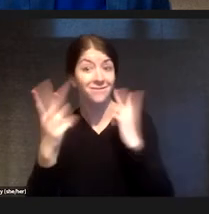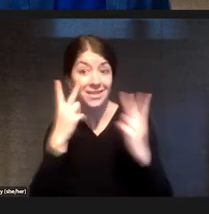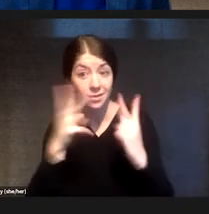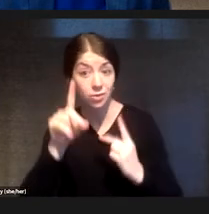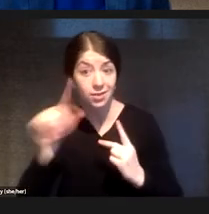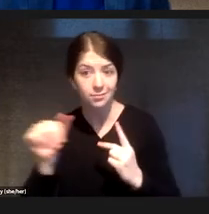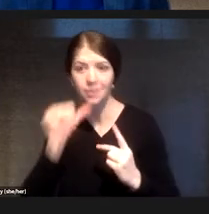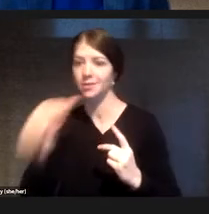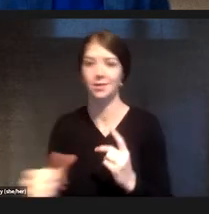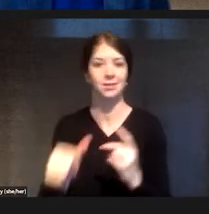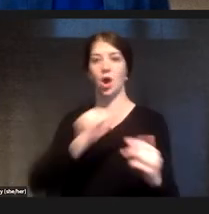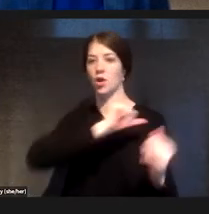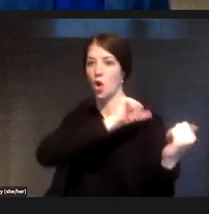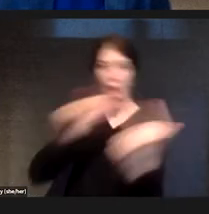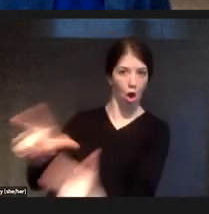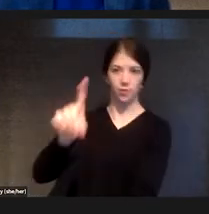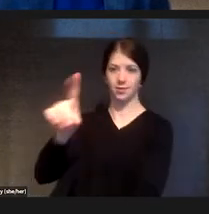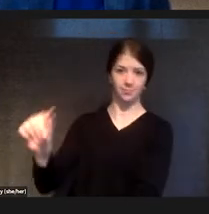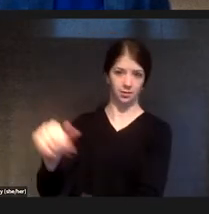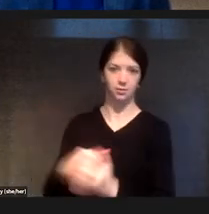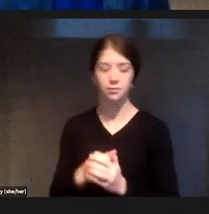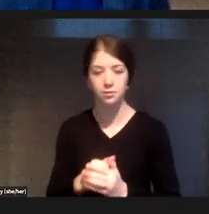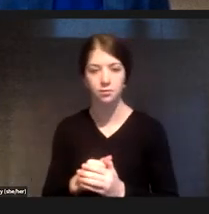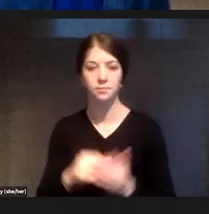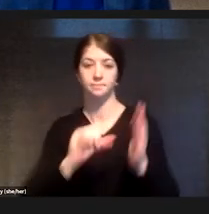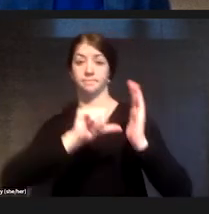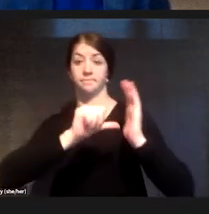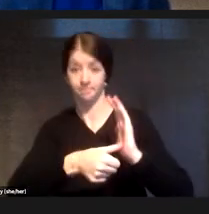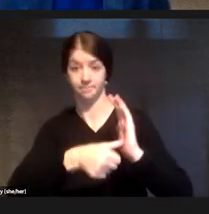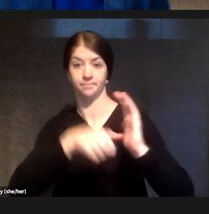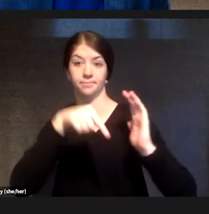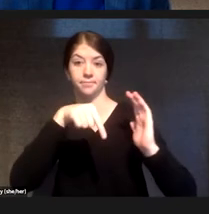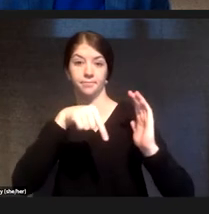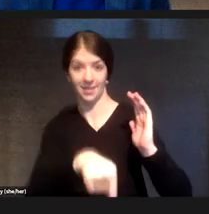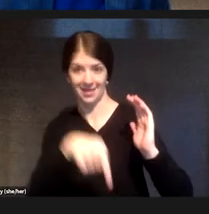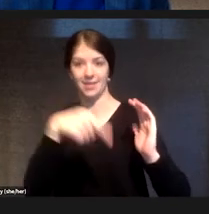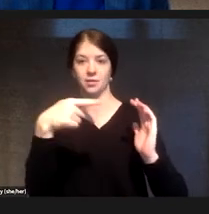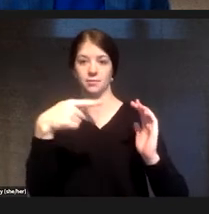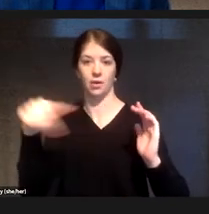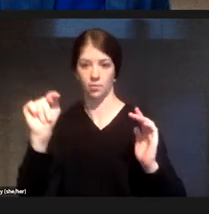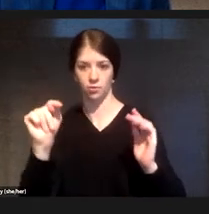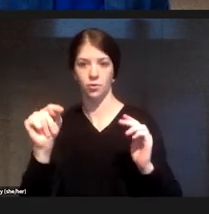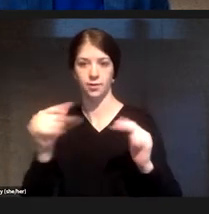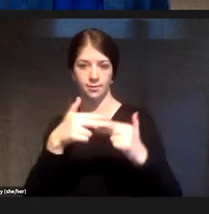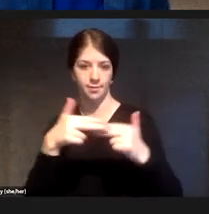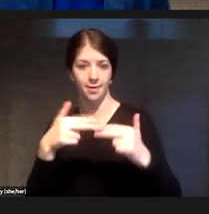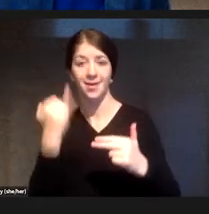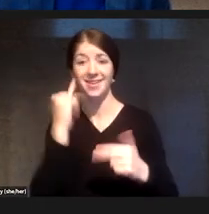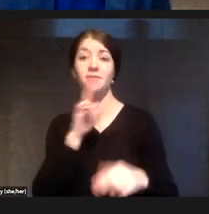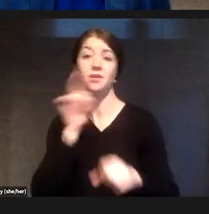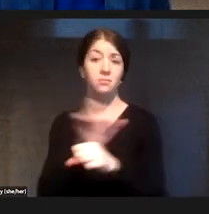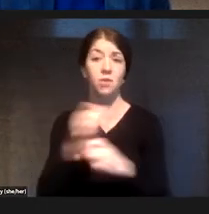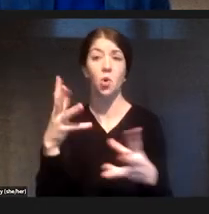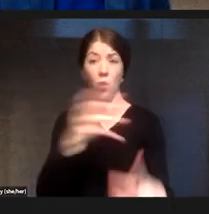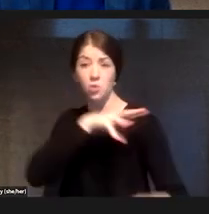And so I then use this slide to then drive the point home and have the conversation to say, if we truly want to include everyone,